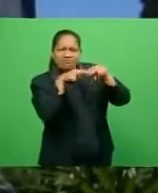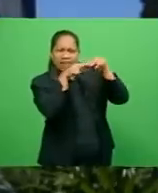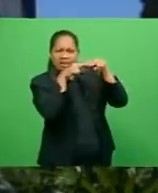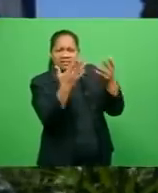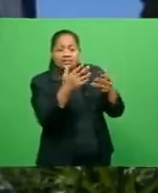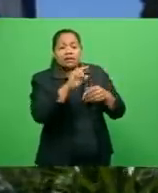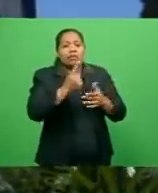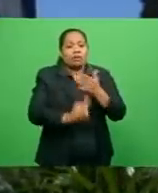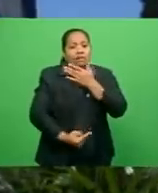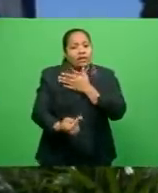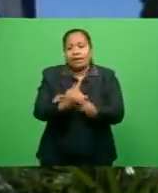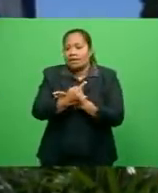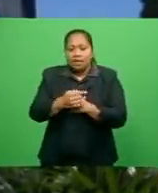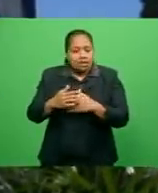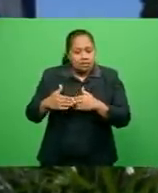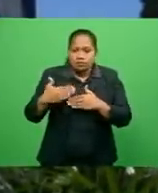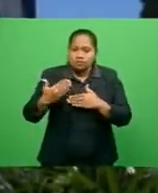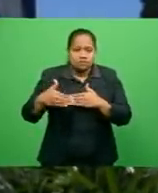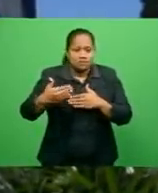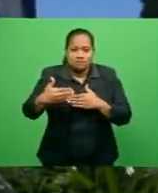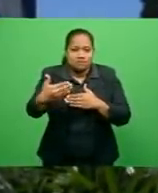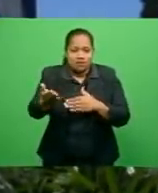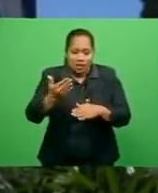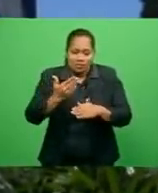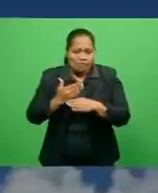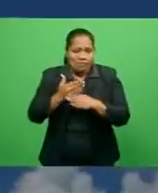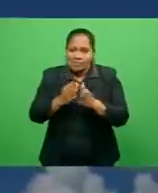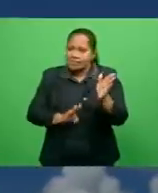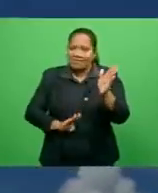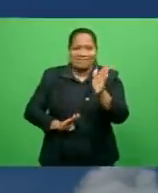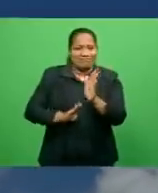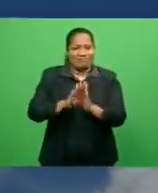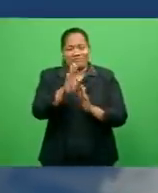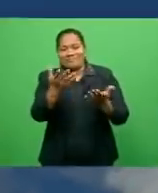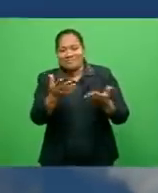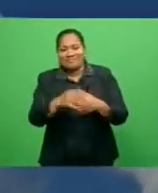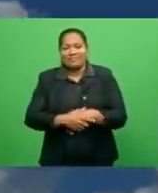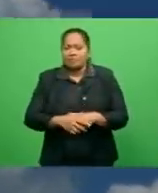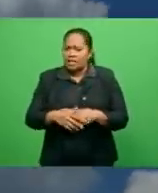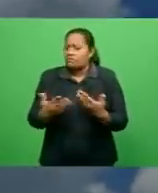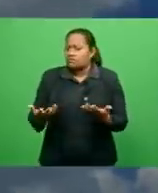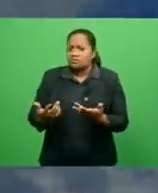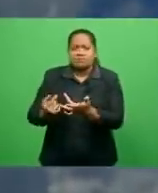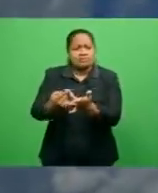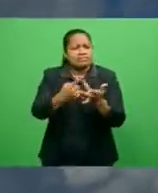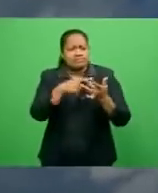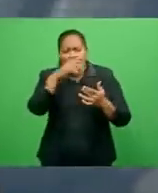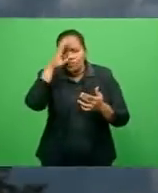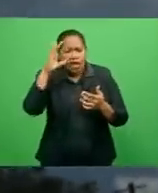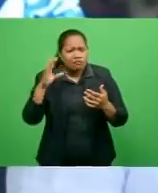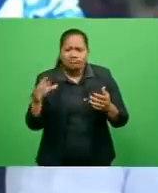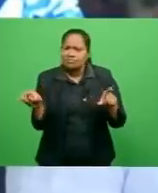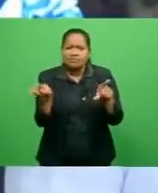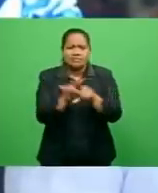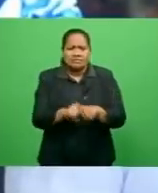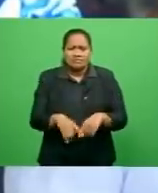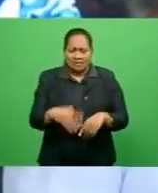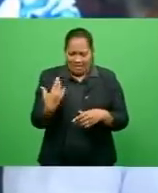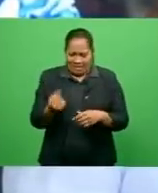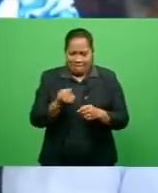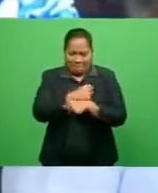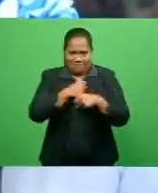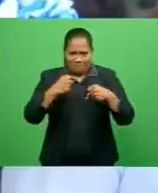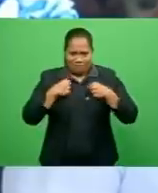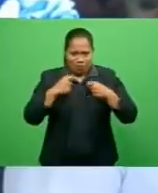above its weight continuously. Like other countries, we certainly have had our